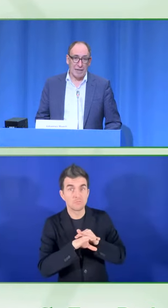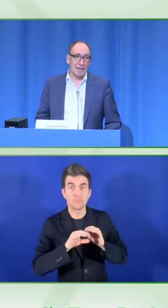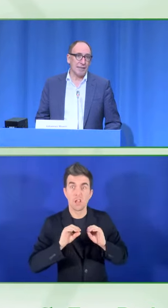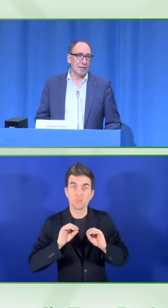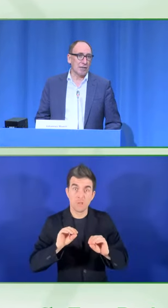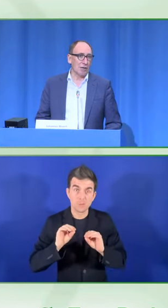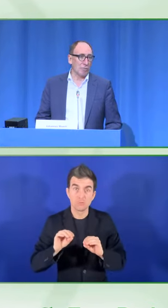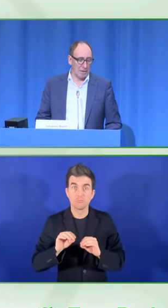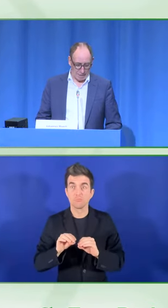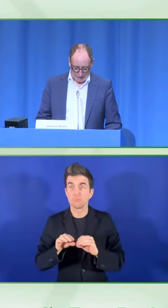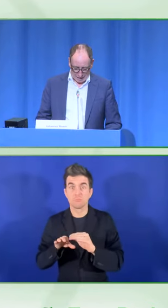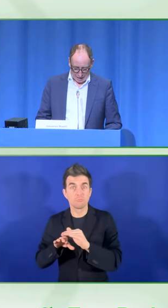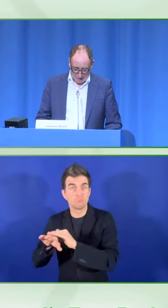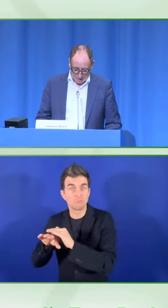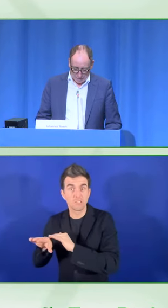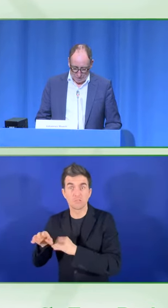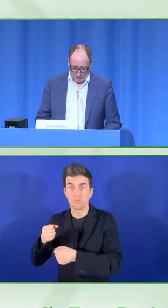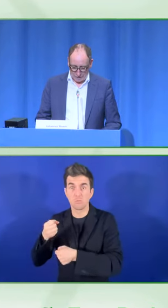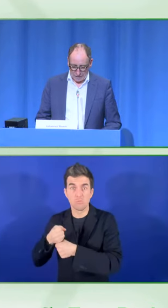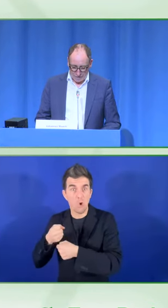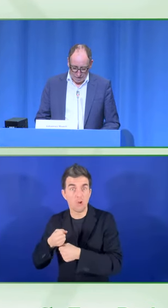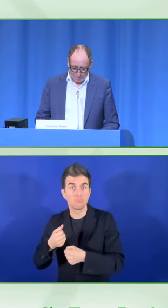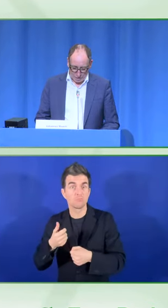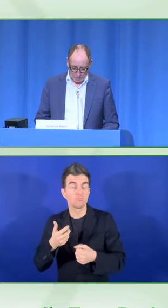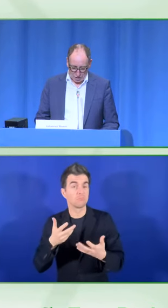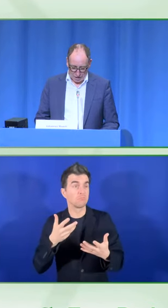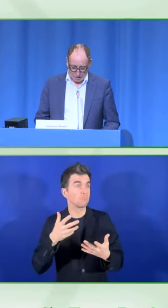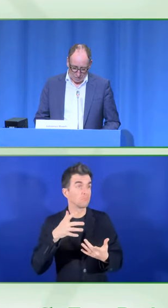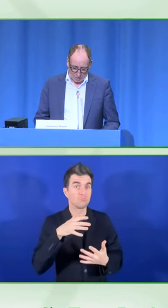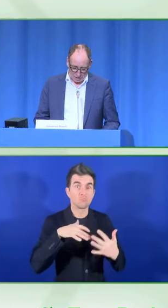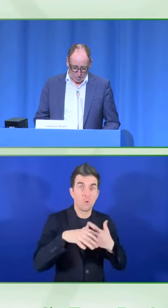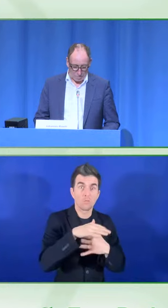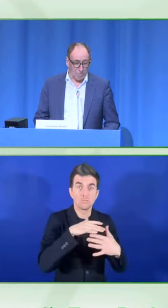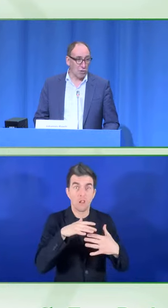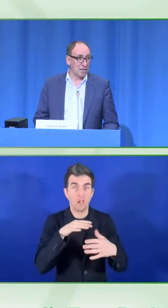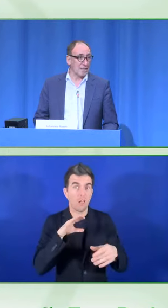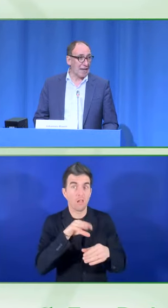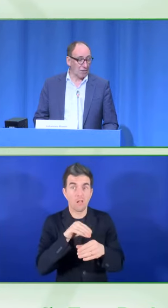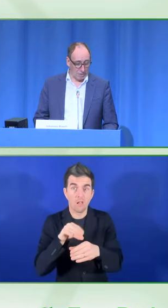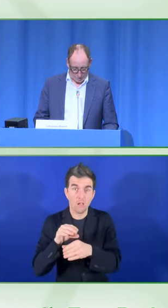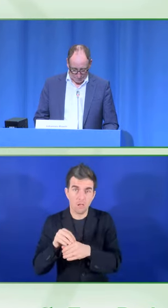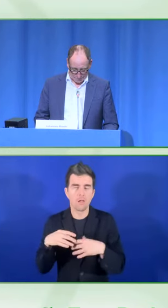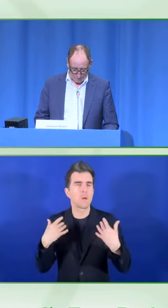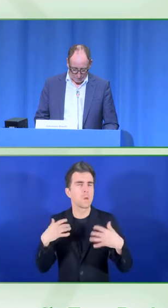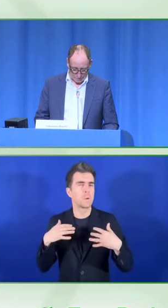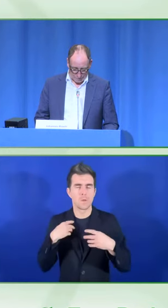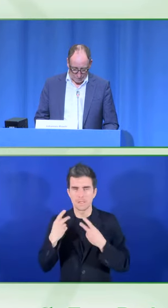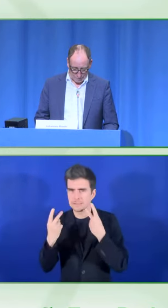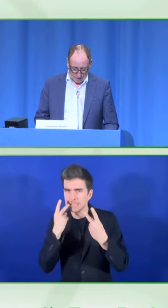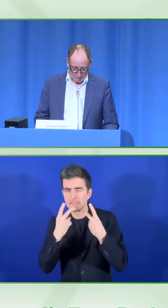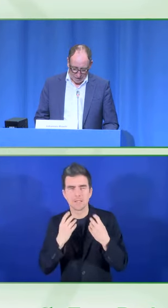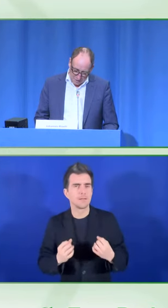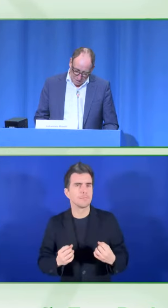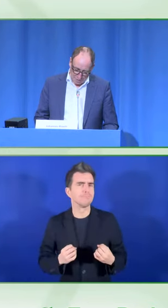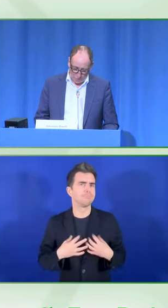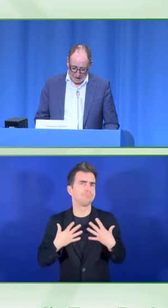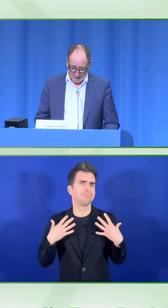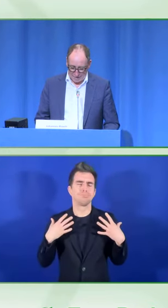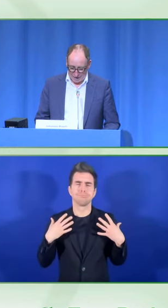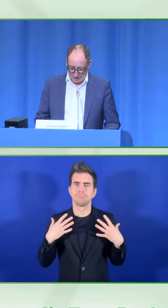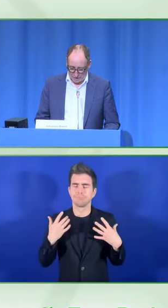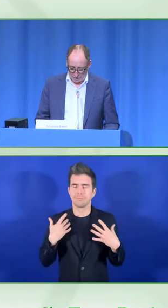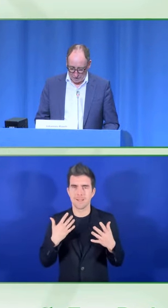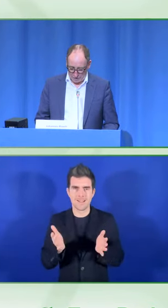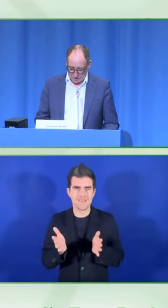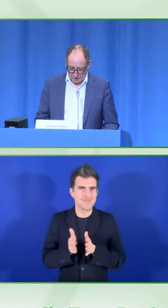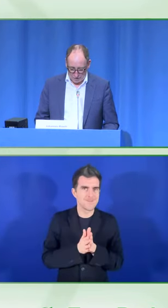and creating a global network, the Zero Project not only promotes dialogue, but also provides